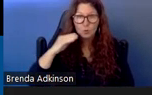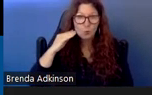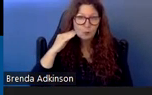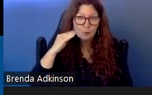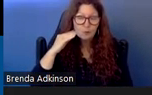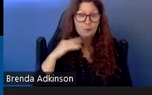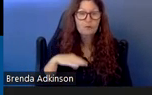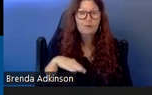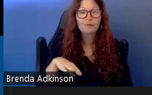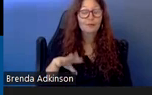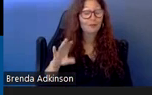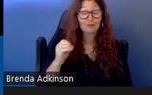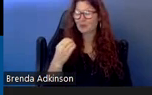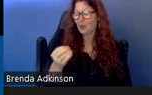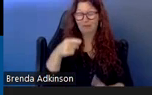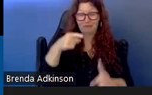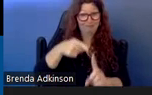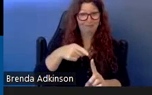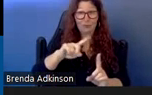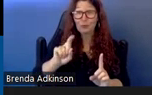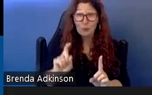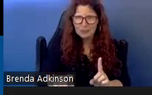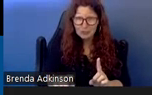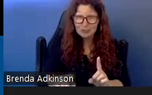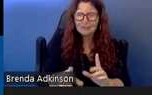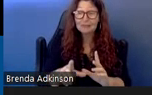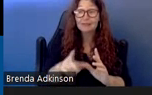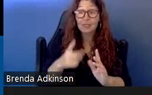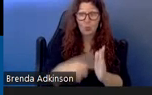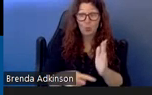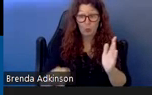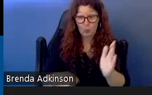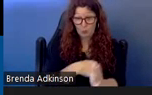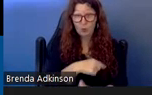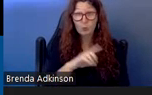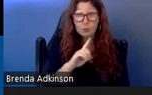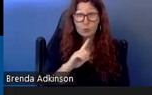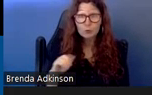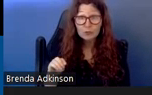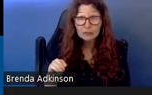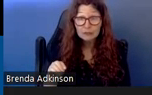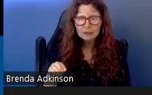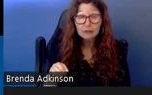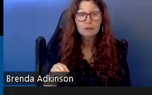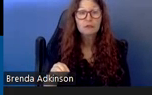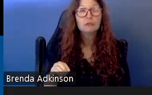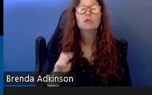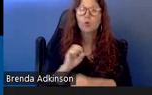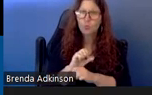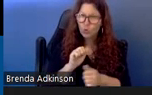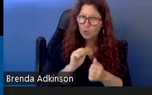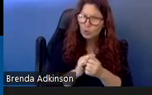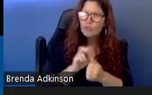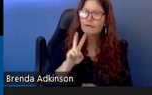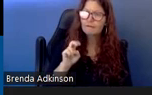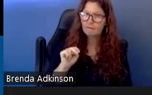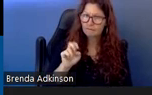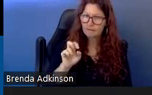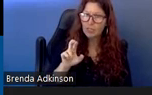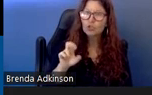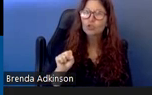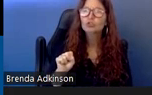was asked, what are we doing? We're working with vendors to see what other options are available. How